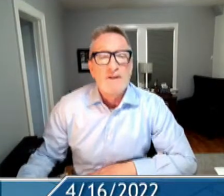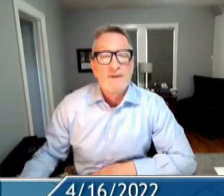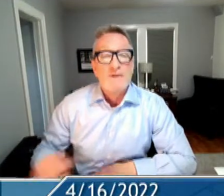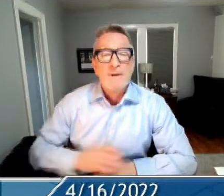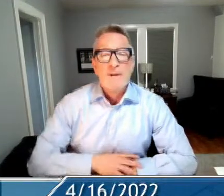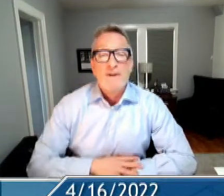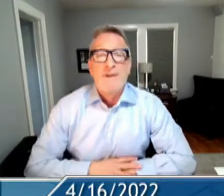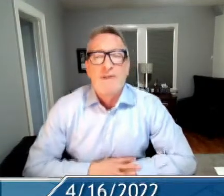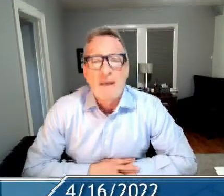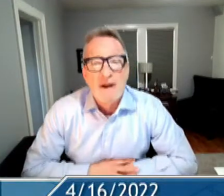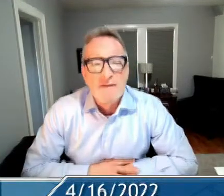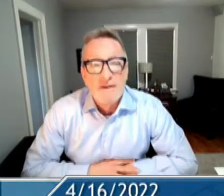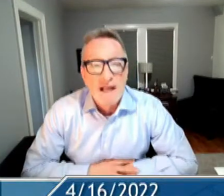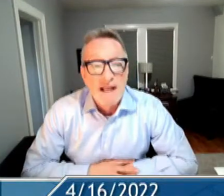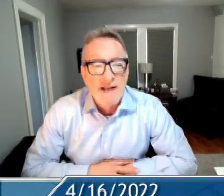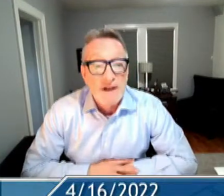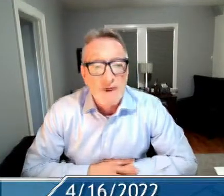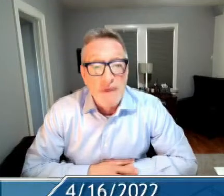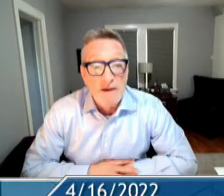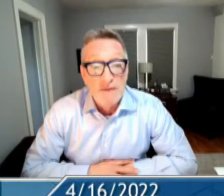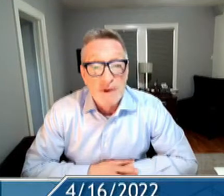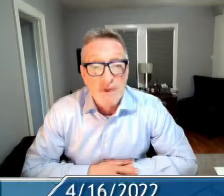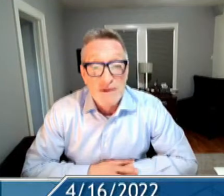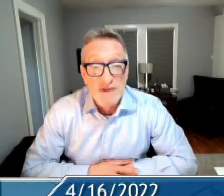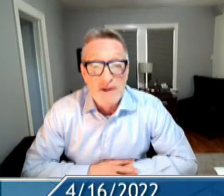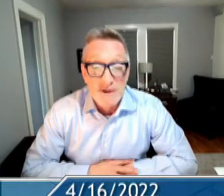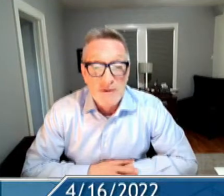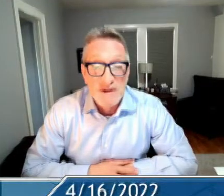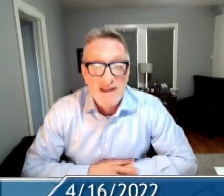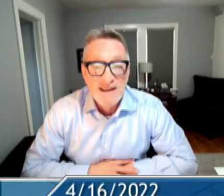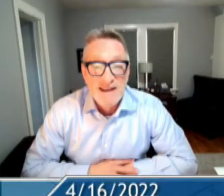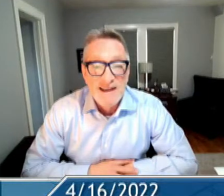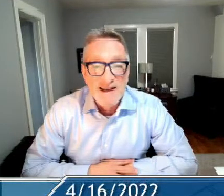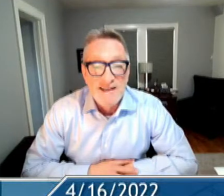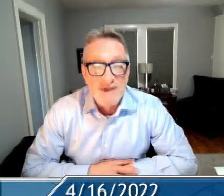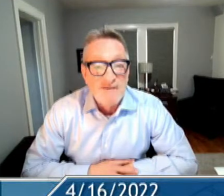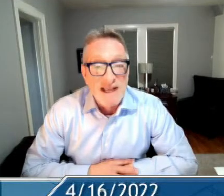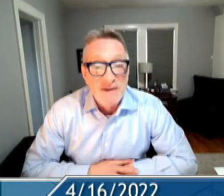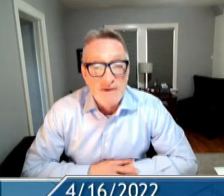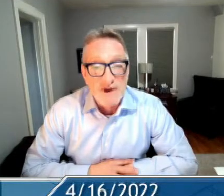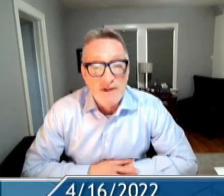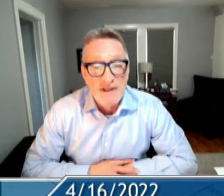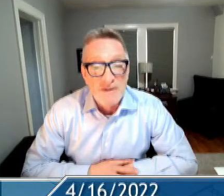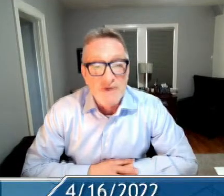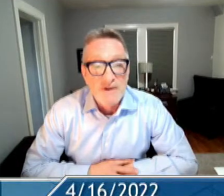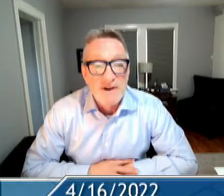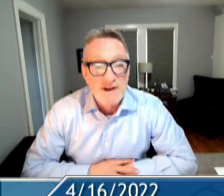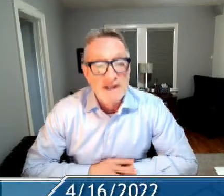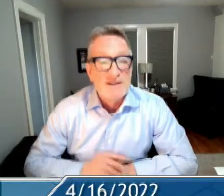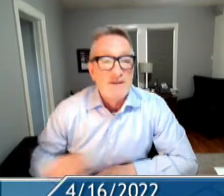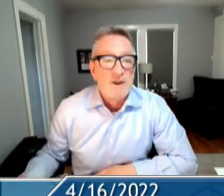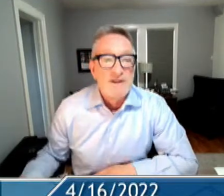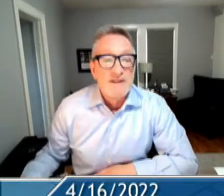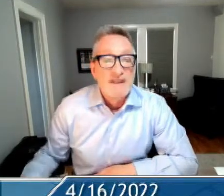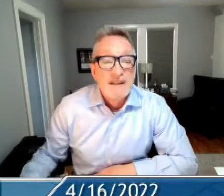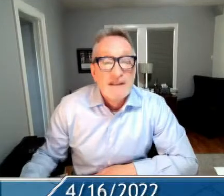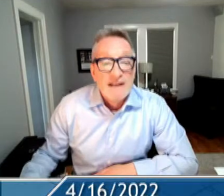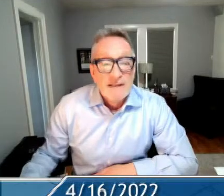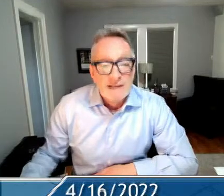all of you who took time out of your day to share what matters most to you as me and my council colleagues work on next year's